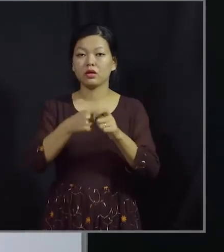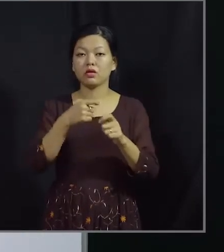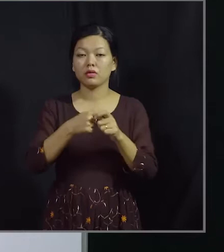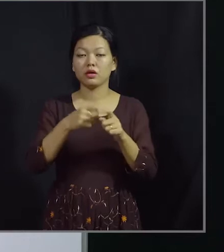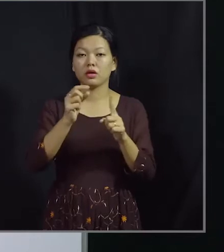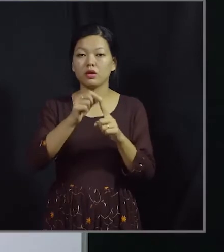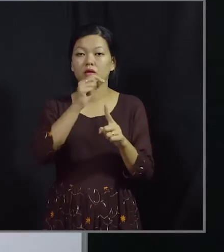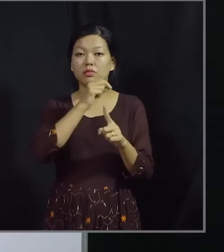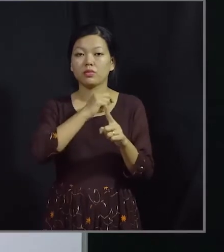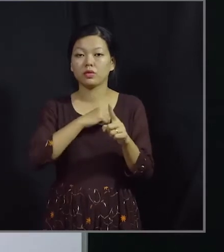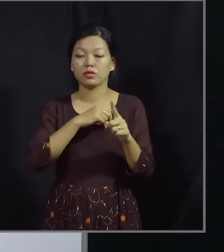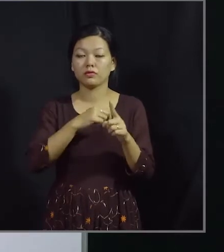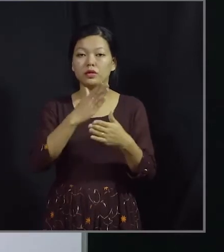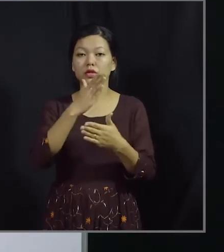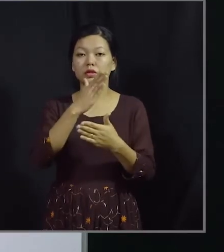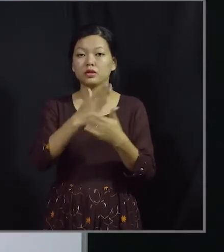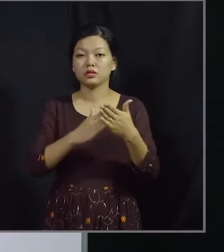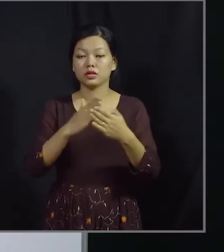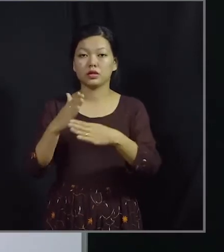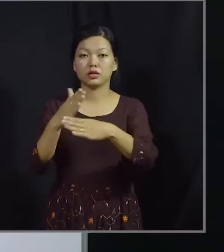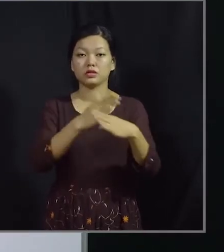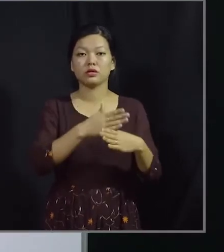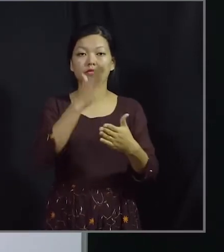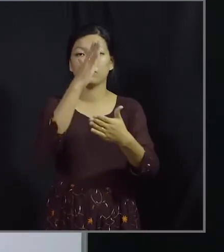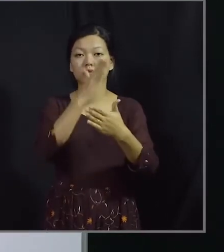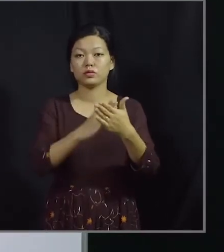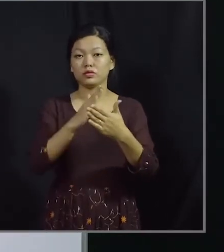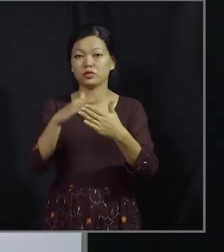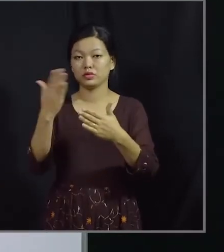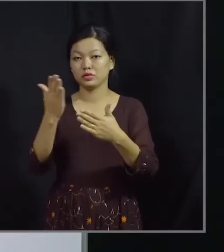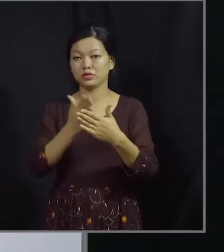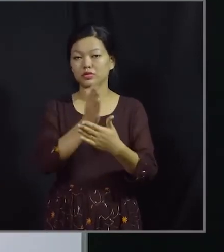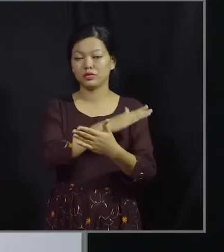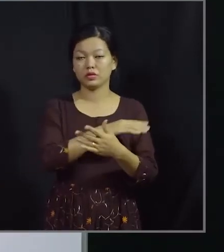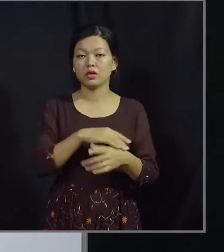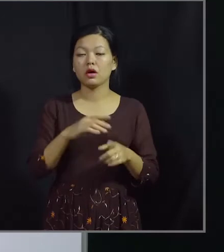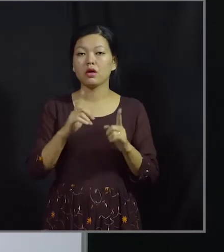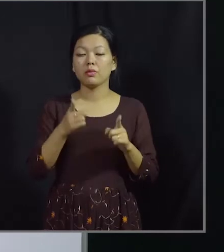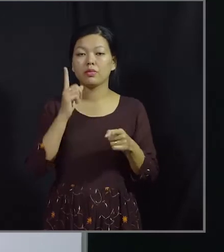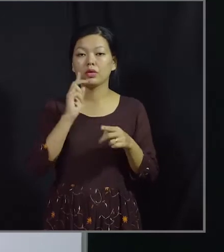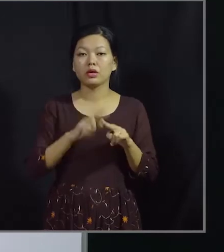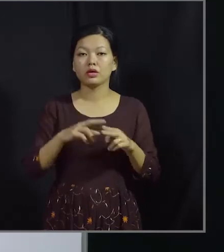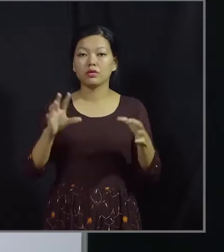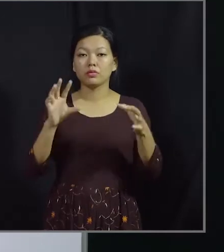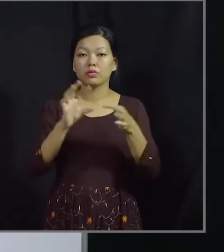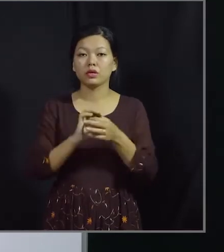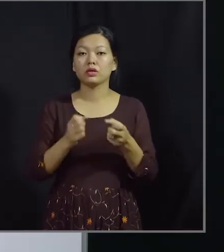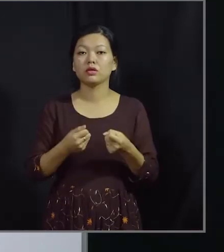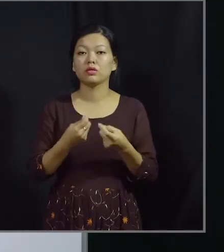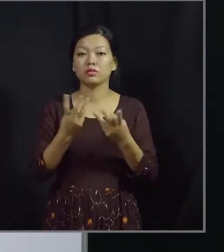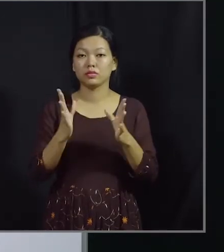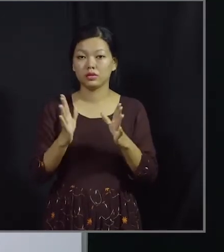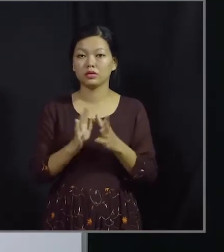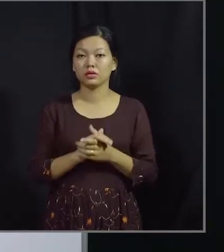where the partners agree to share the profits, future profits and losses in certain ratios, agreed ratios.